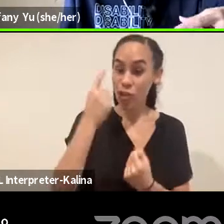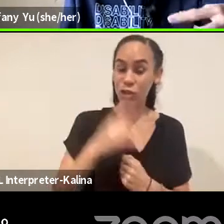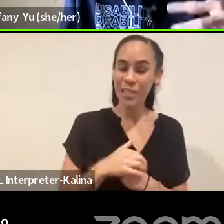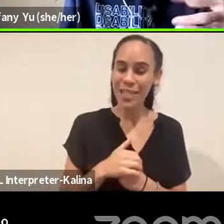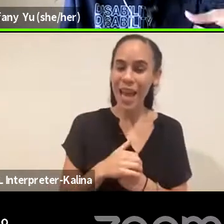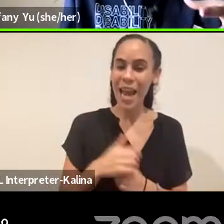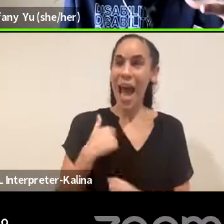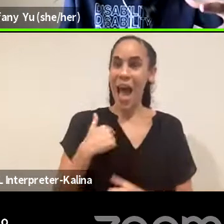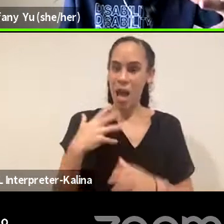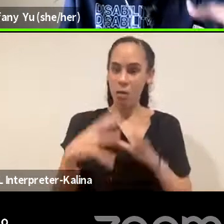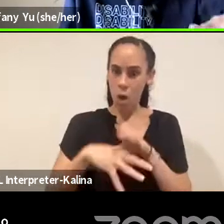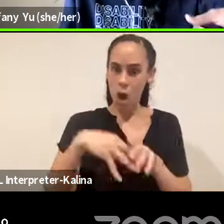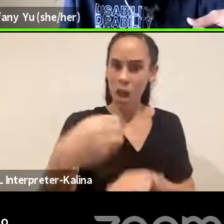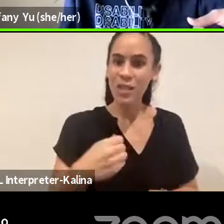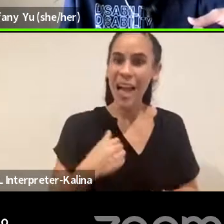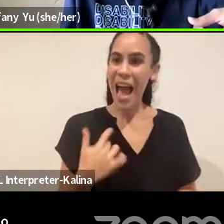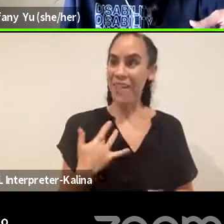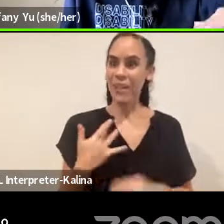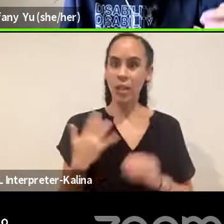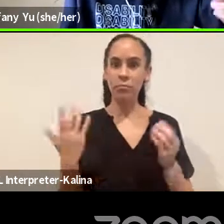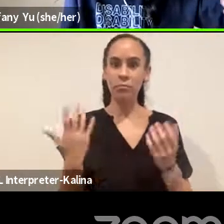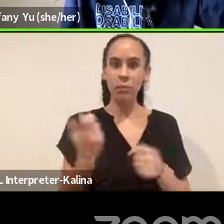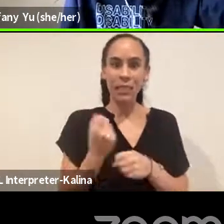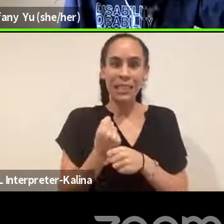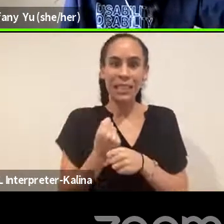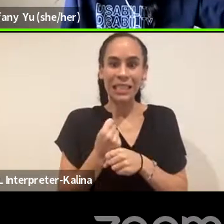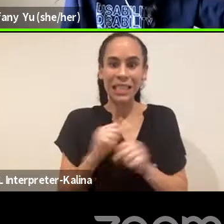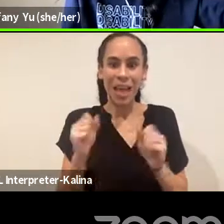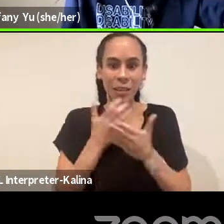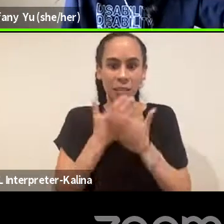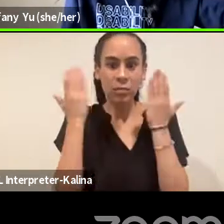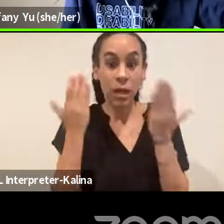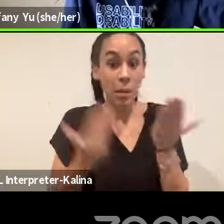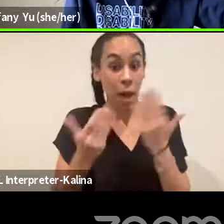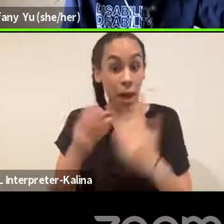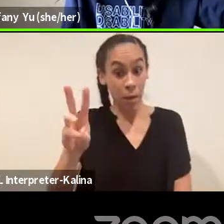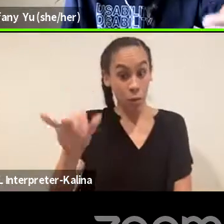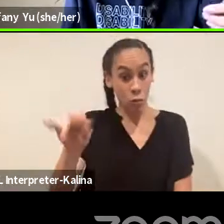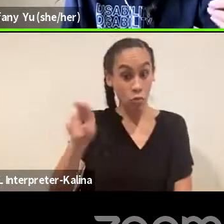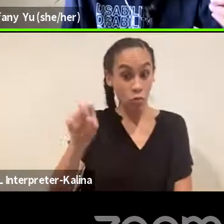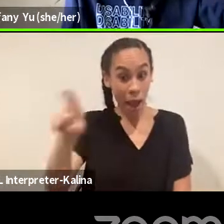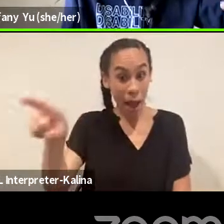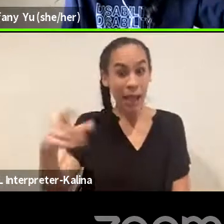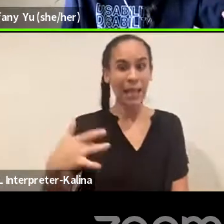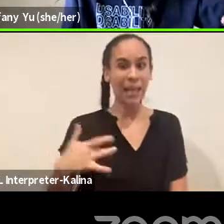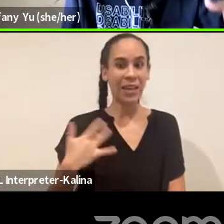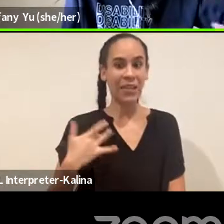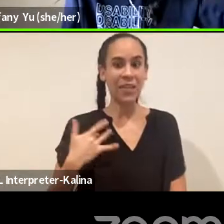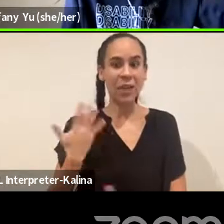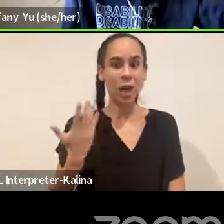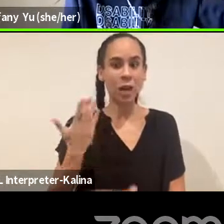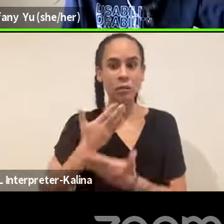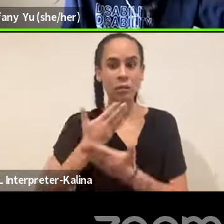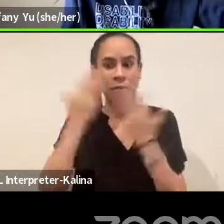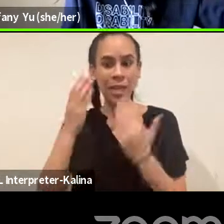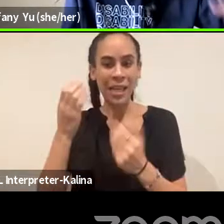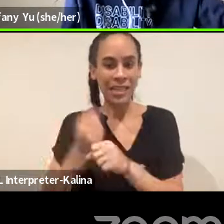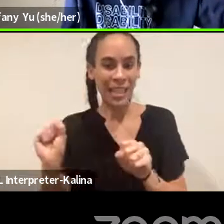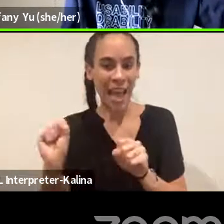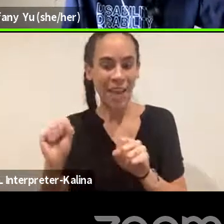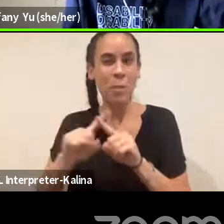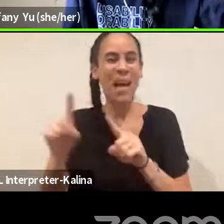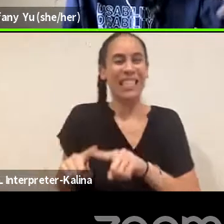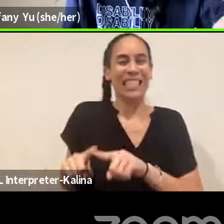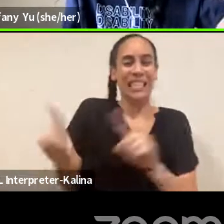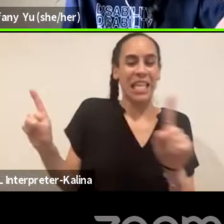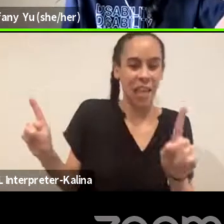level of a lack of safety that maybe Wayne, when Wayne steps outside, may feel a lack of safety, but in a different way. And it's